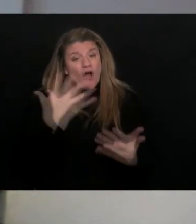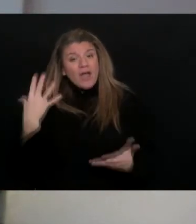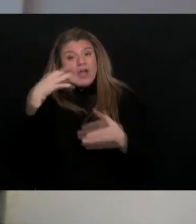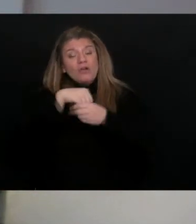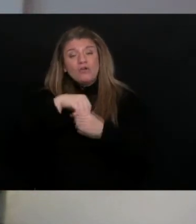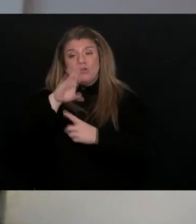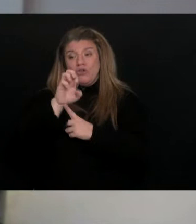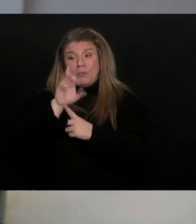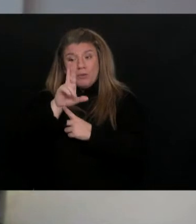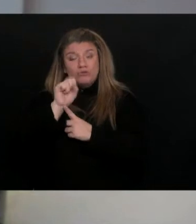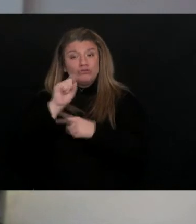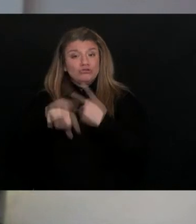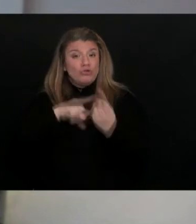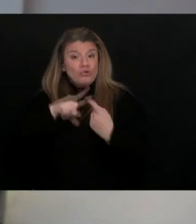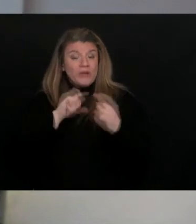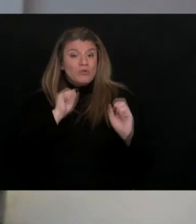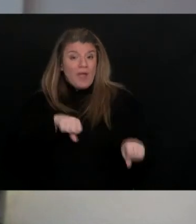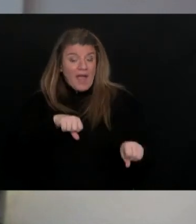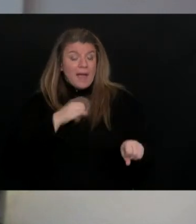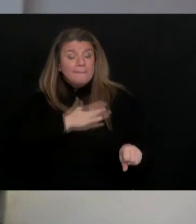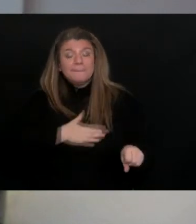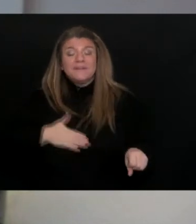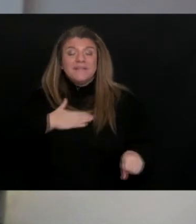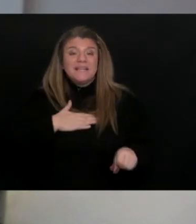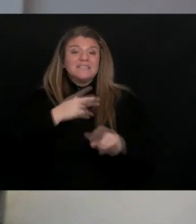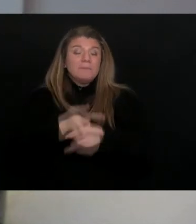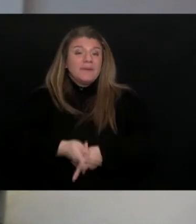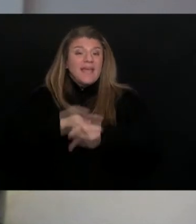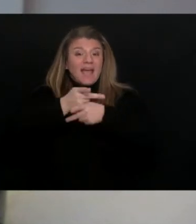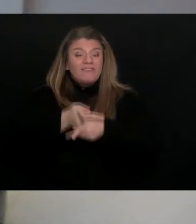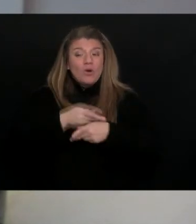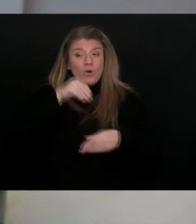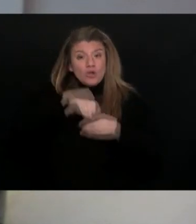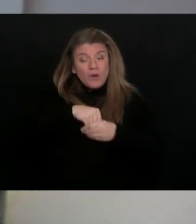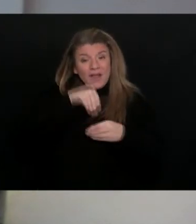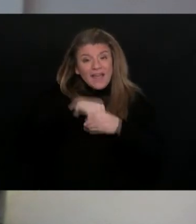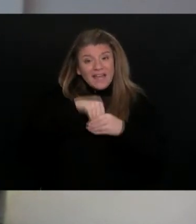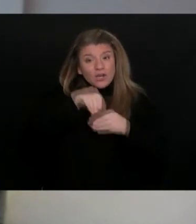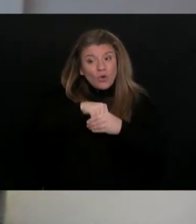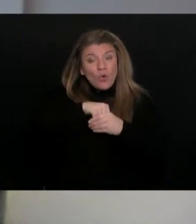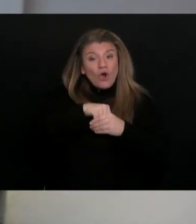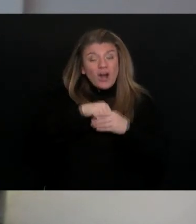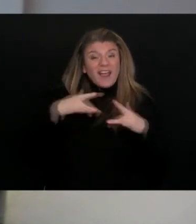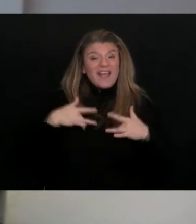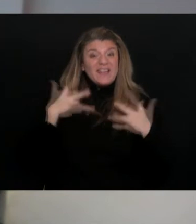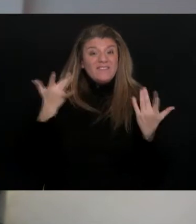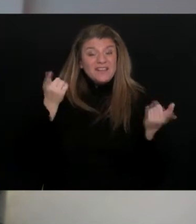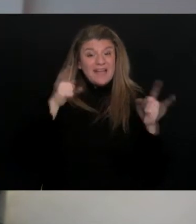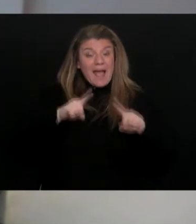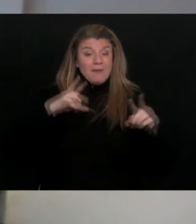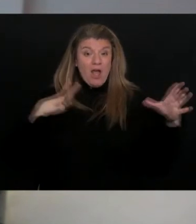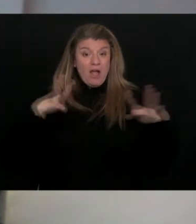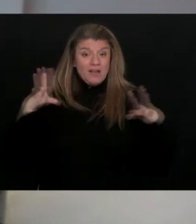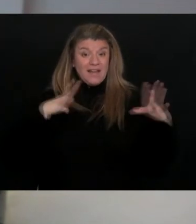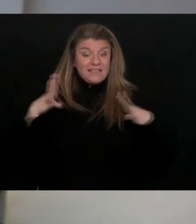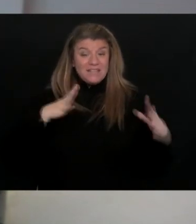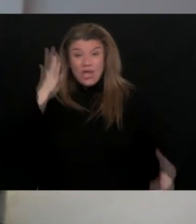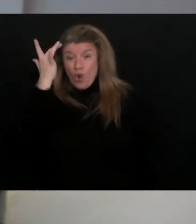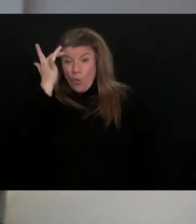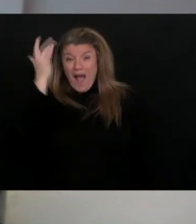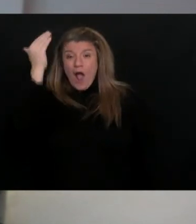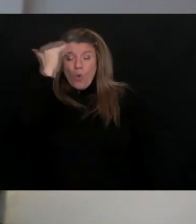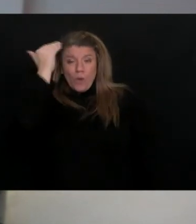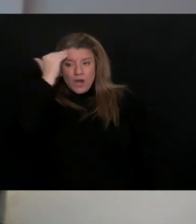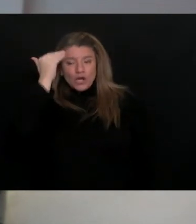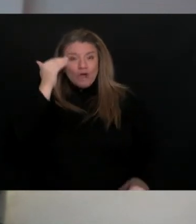you're eligible. Please be careful when you're in indoor environments coming up, because we know that people not only